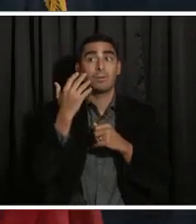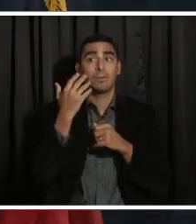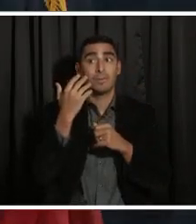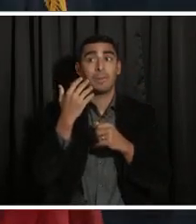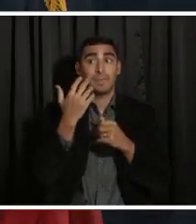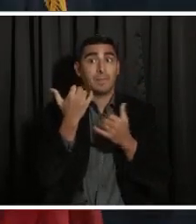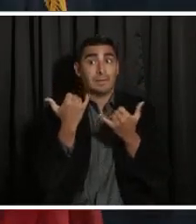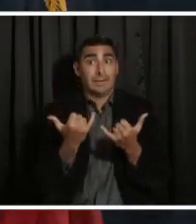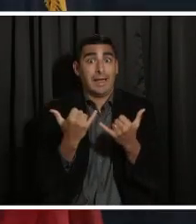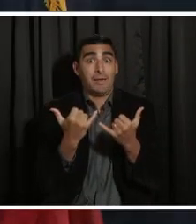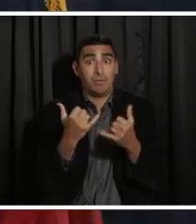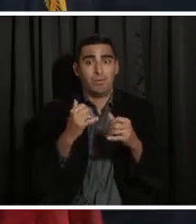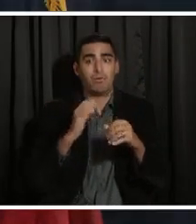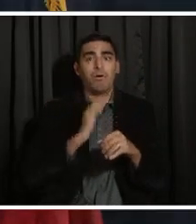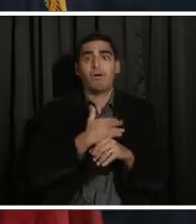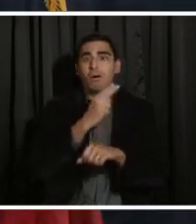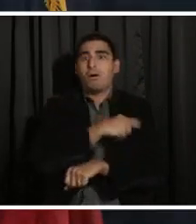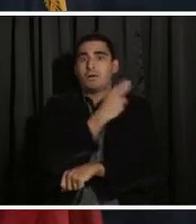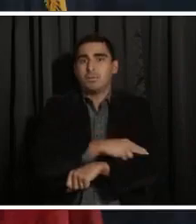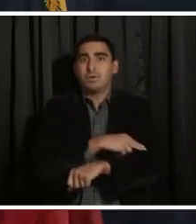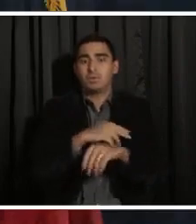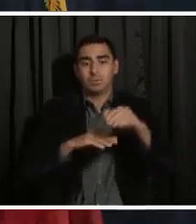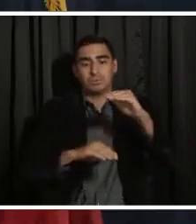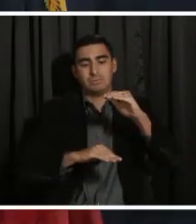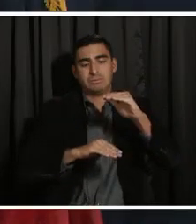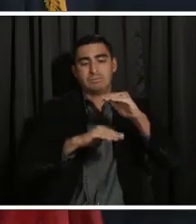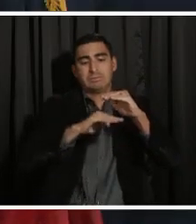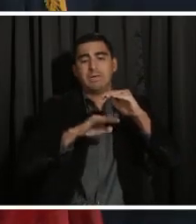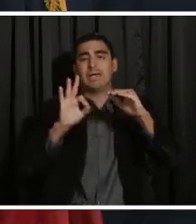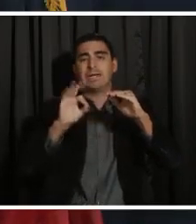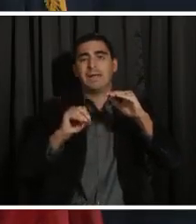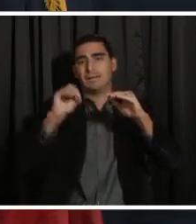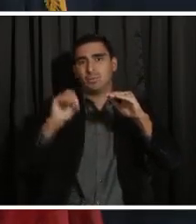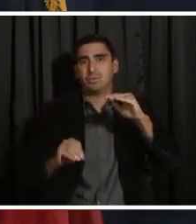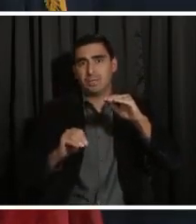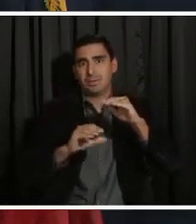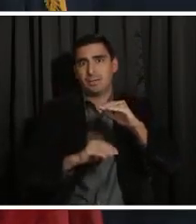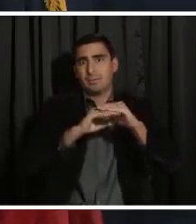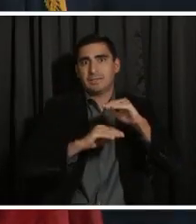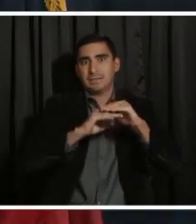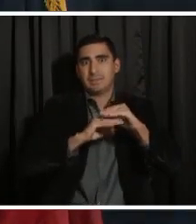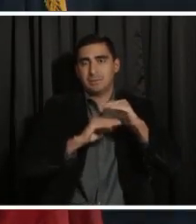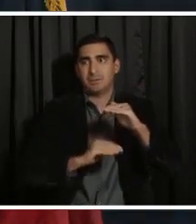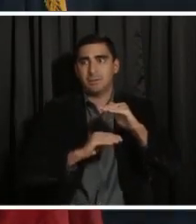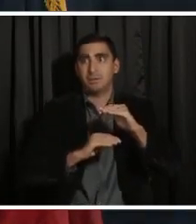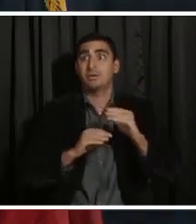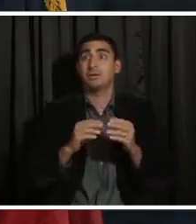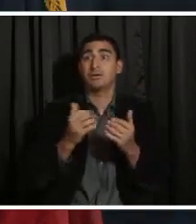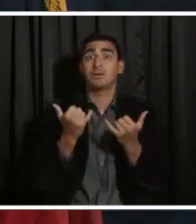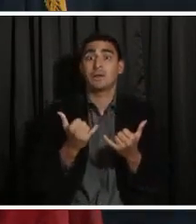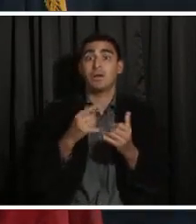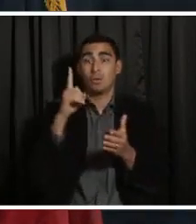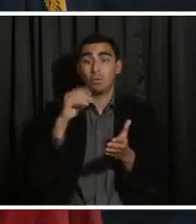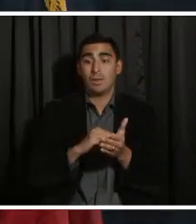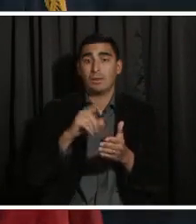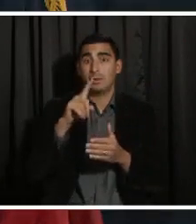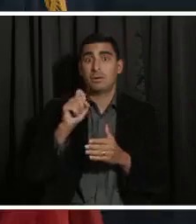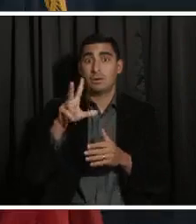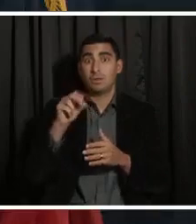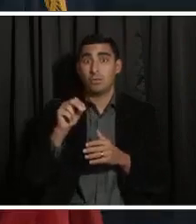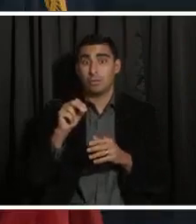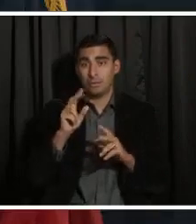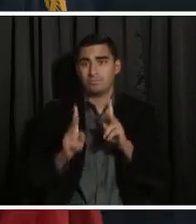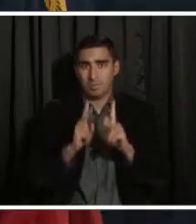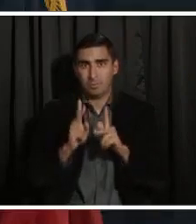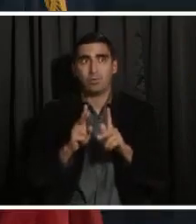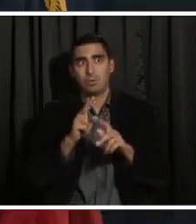our hospitals, about 90% of the beds, and Scott will get into that. We are at 1,130